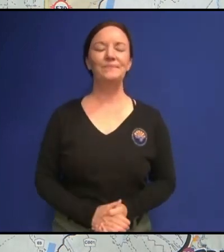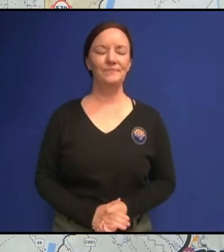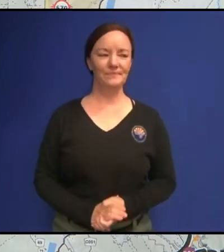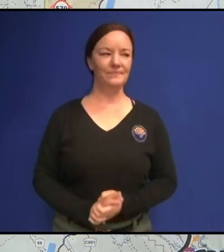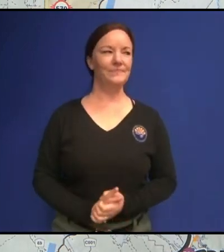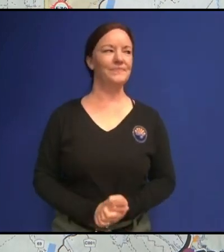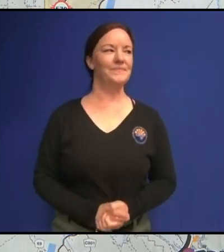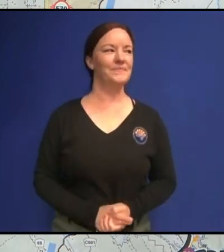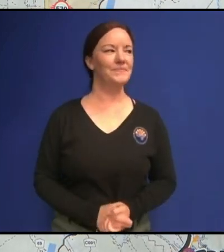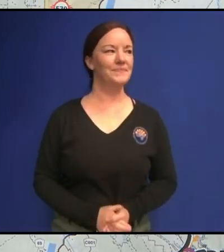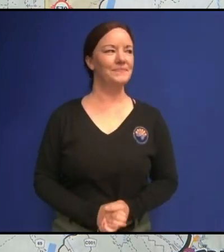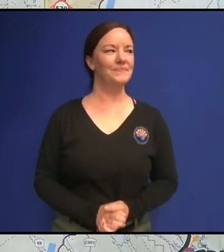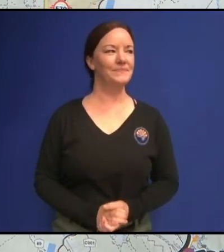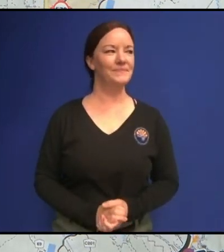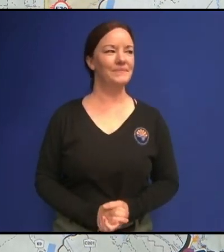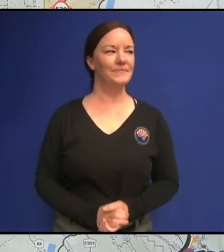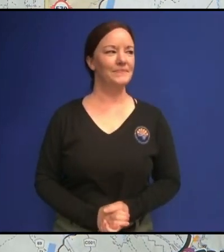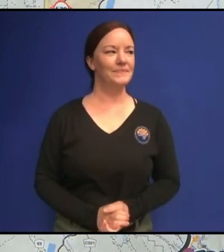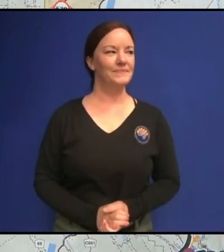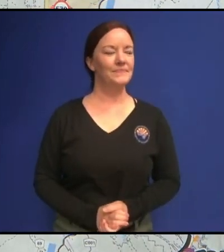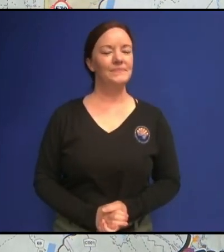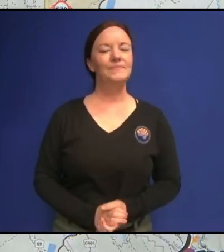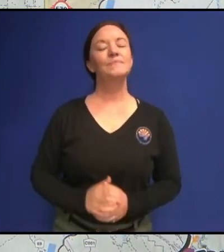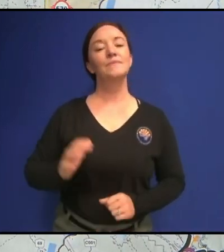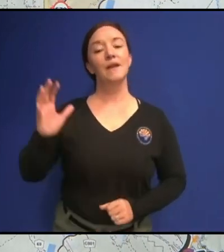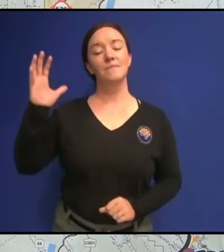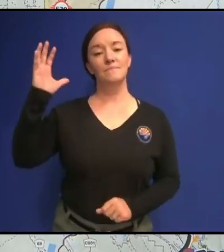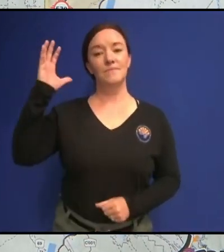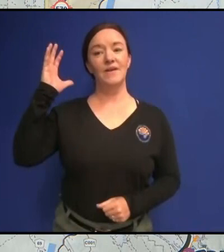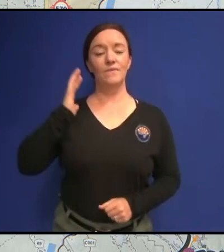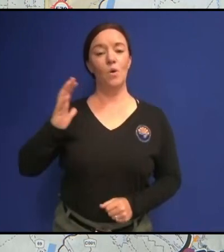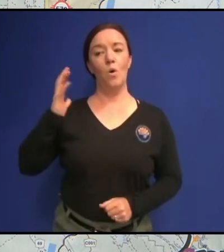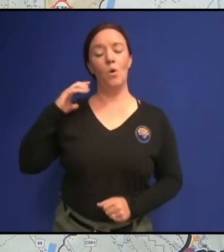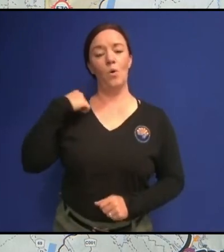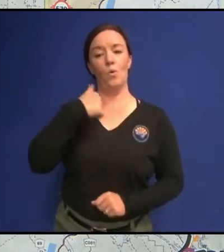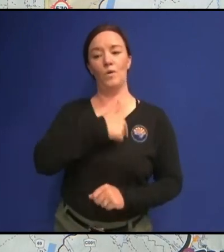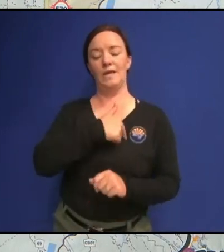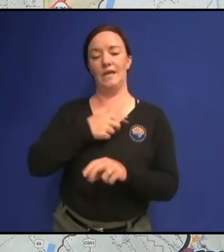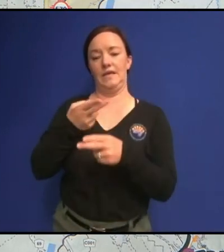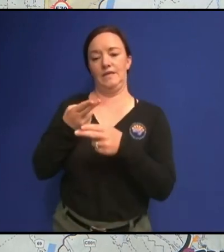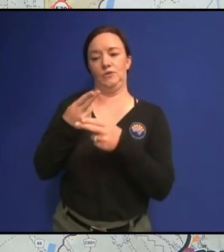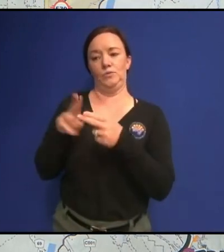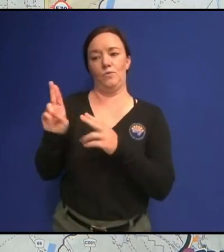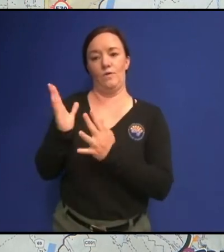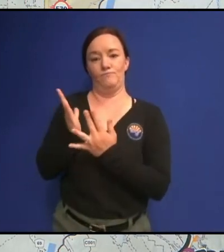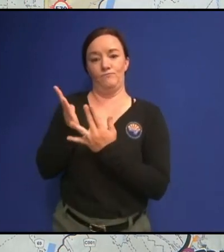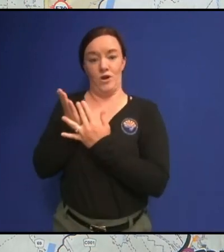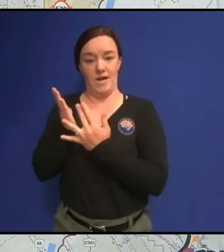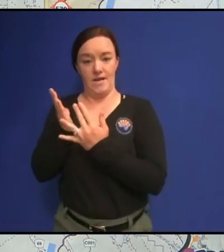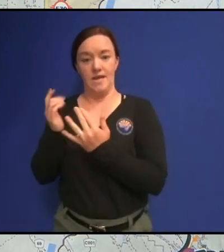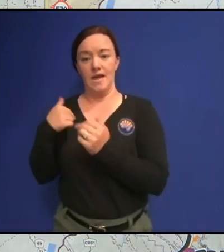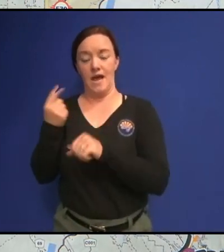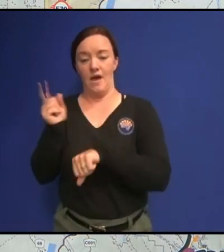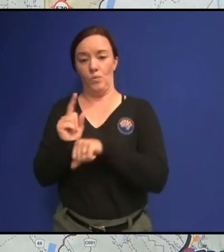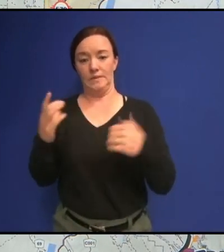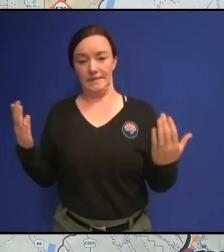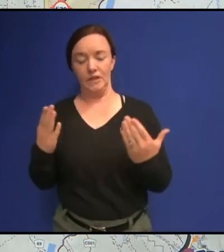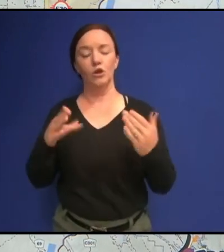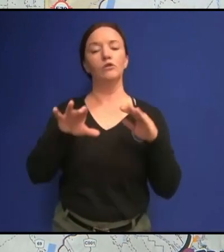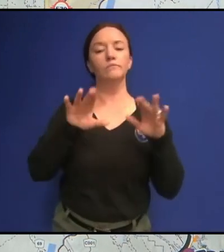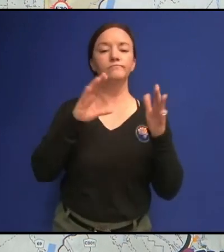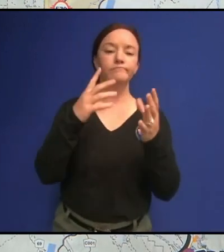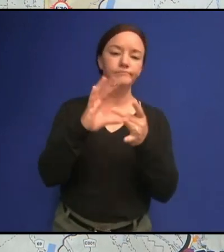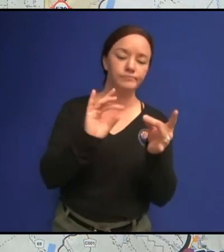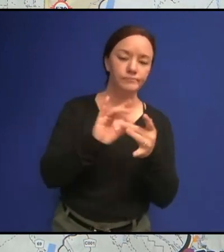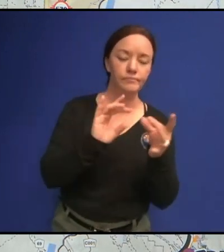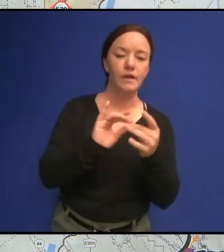Before, when I was talking to y'all before we took our short little break, I talked about how that we need to appreciate the context, define the problem, develop an